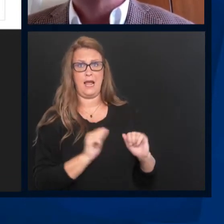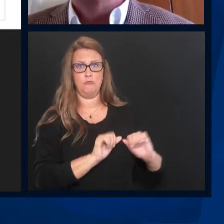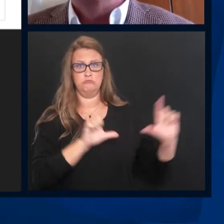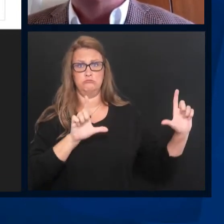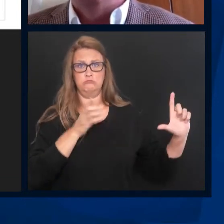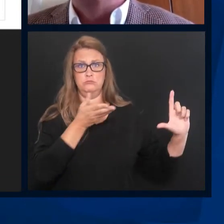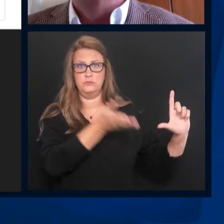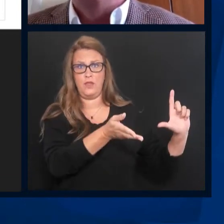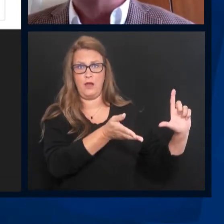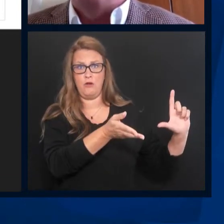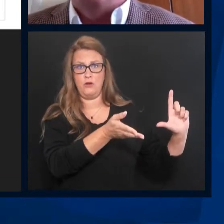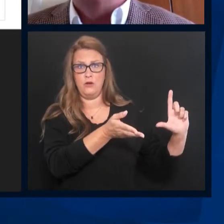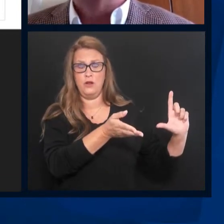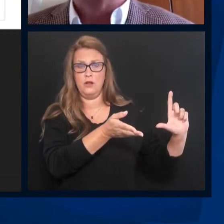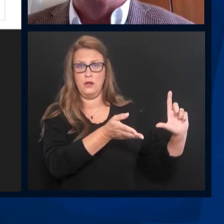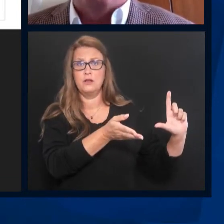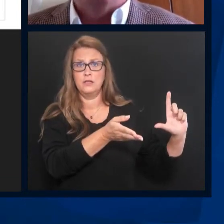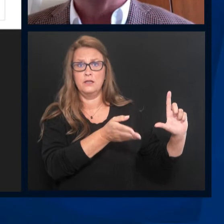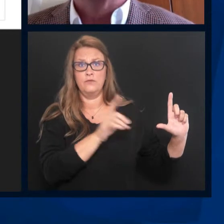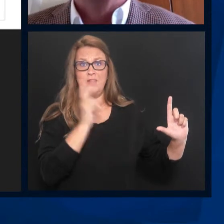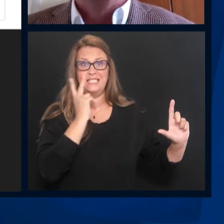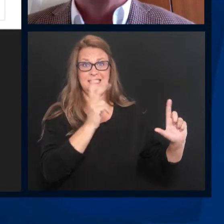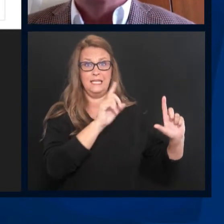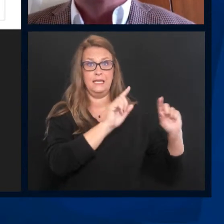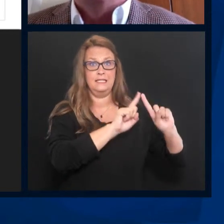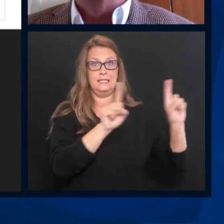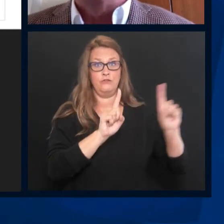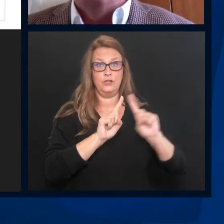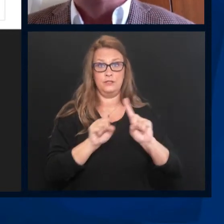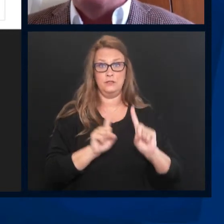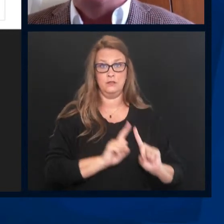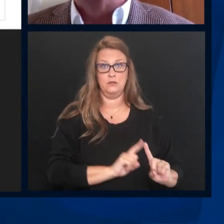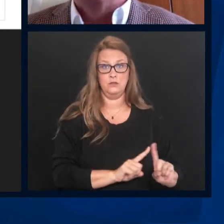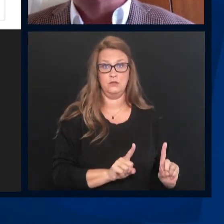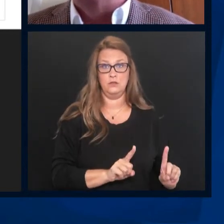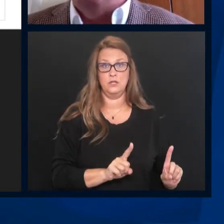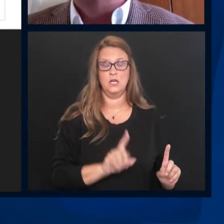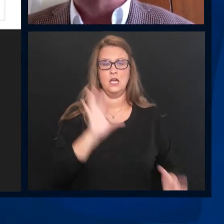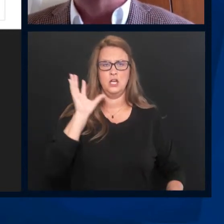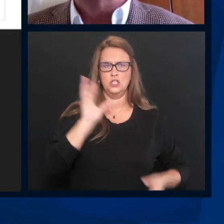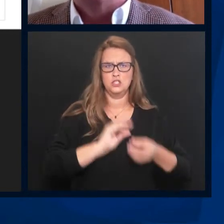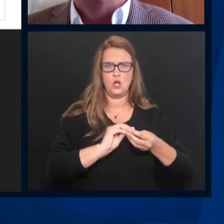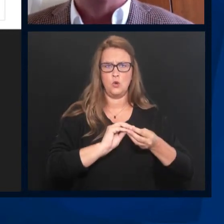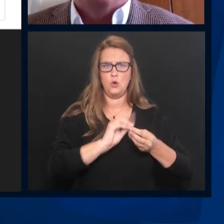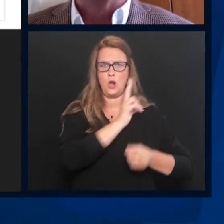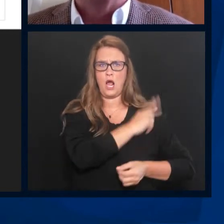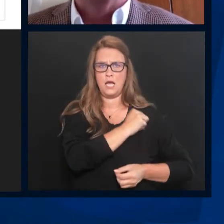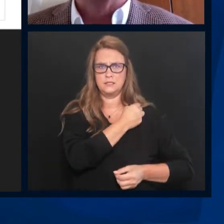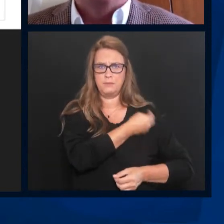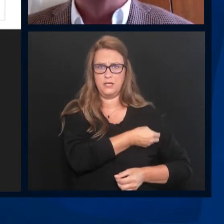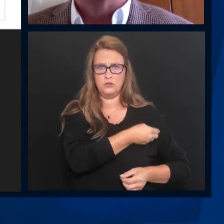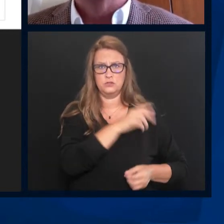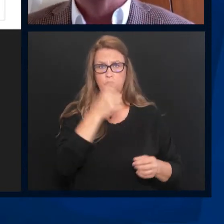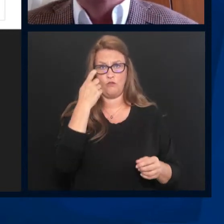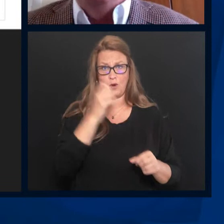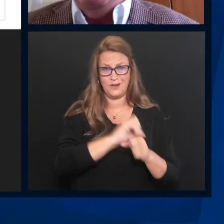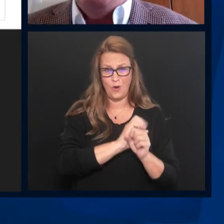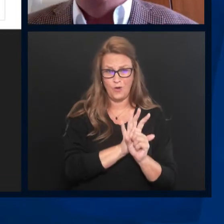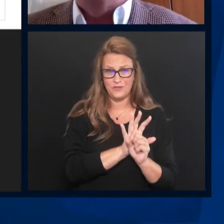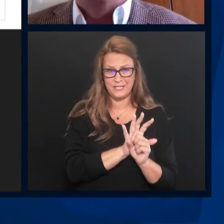across those various charts, total hospitalizations, COVID